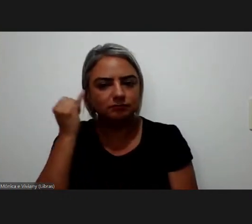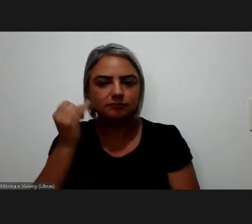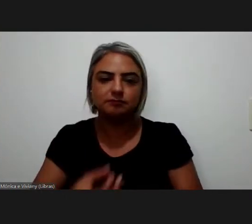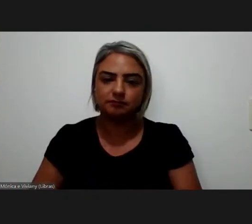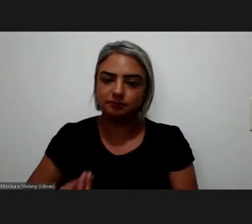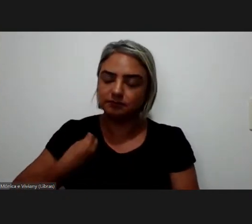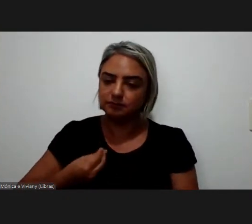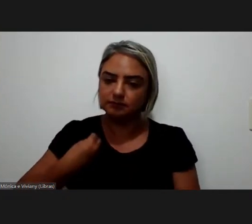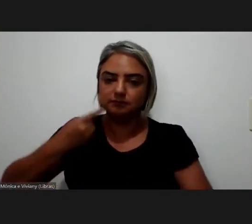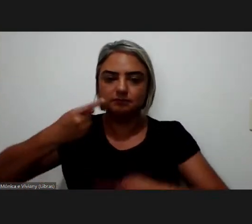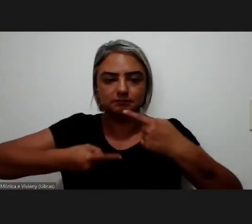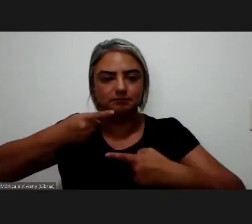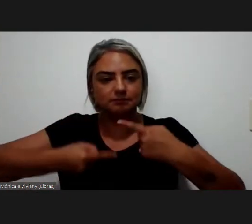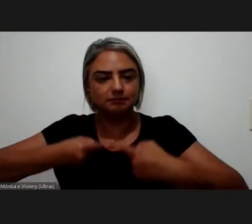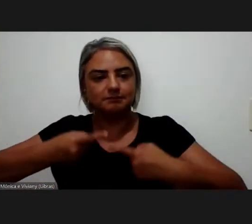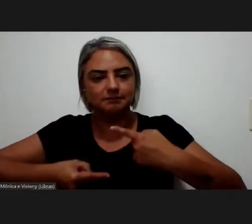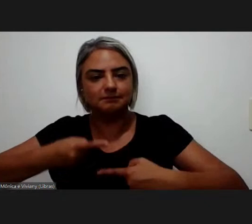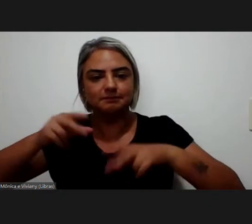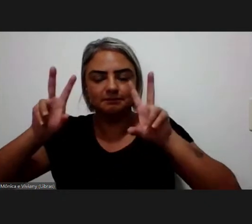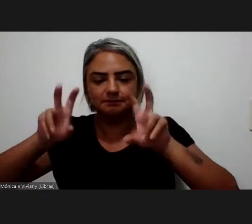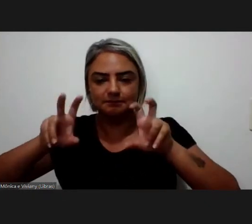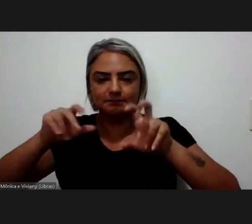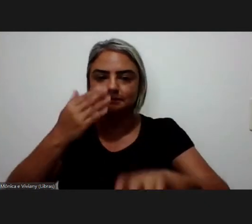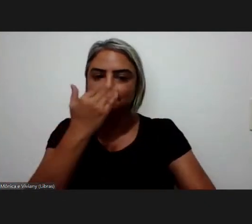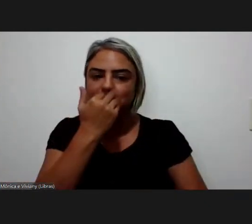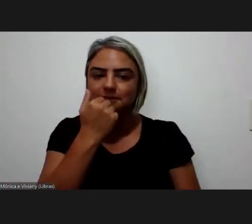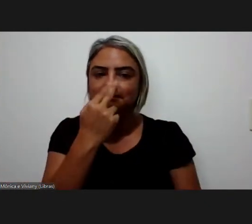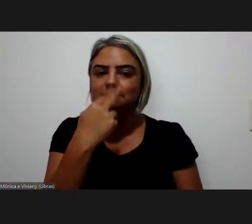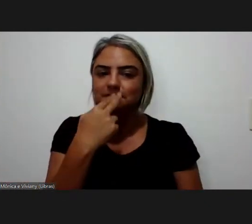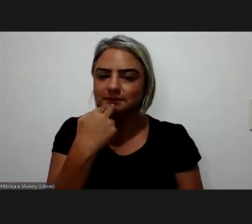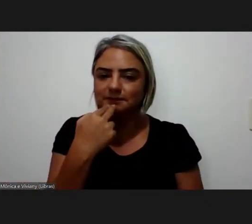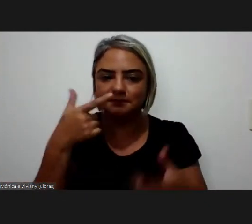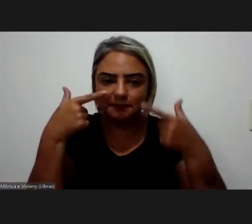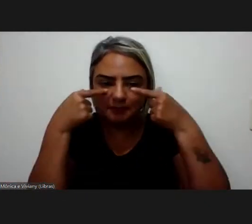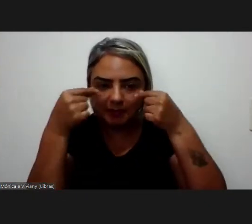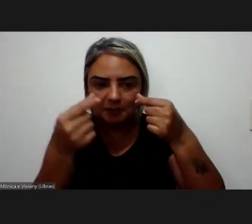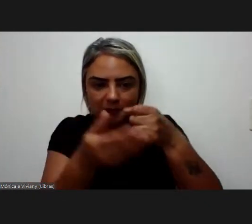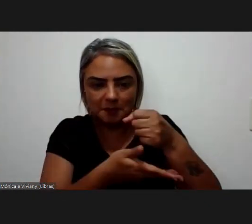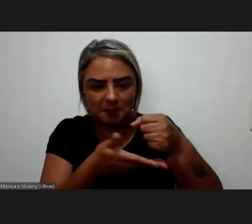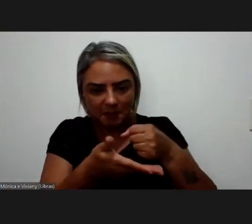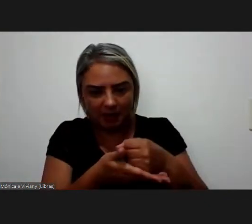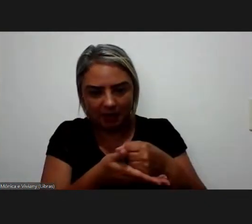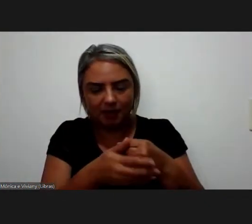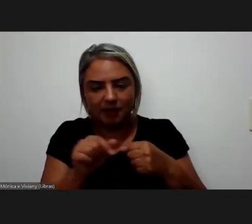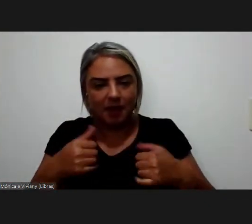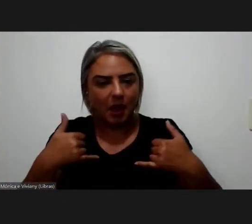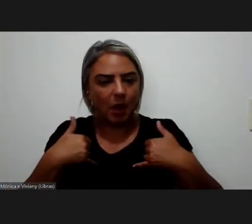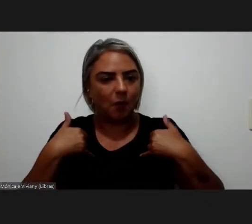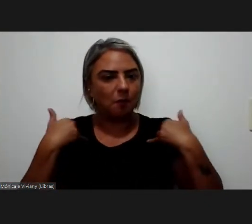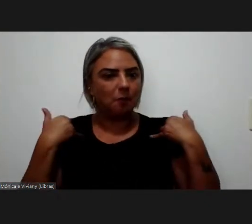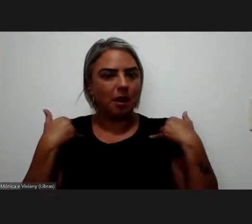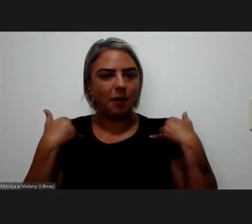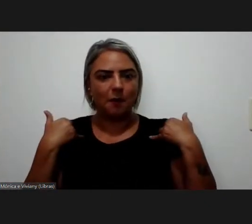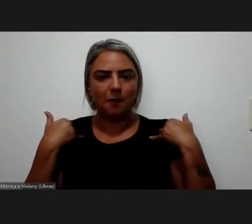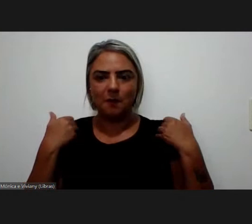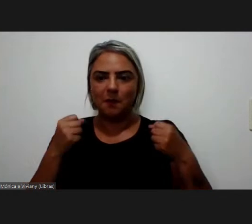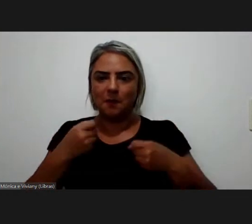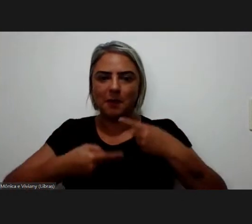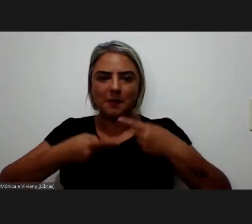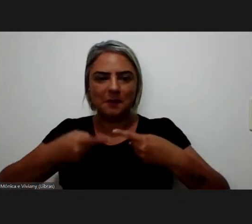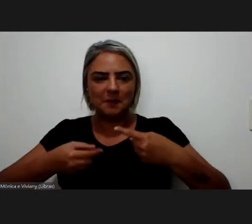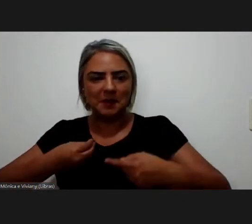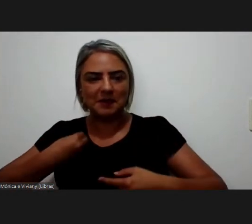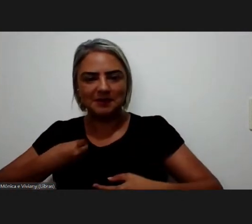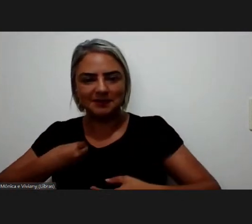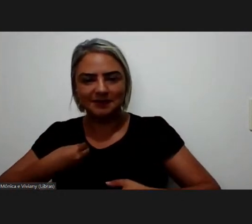with significant participation debating this theme about food and nutrition in primary health care. It is an honor to